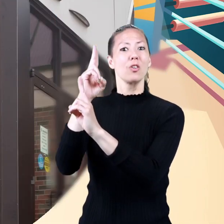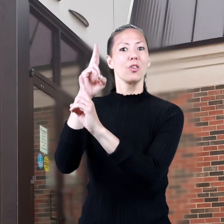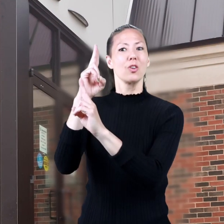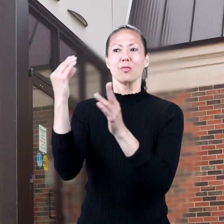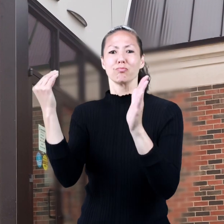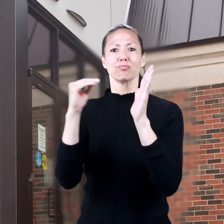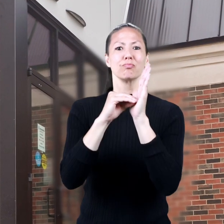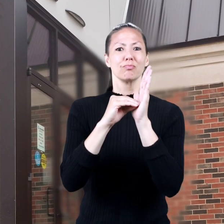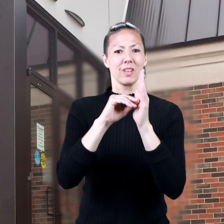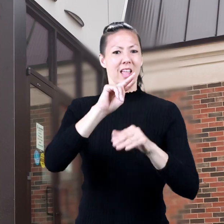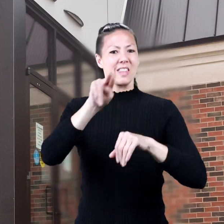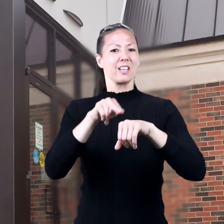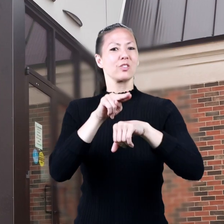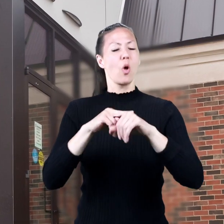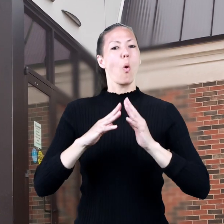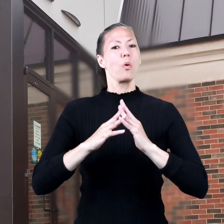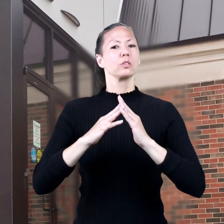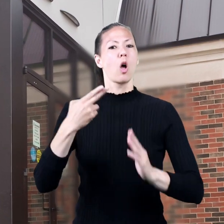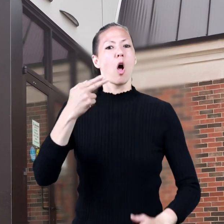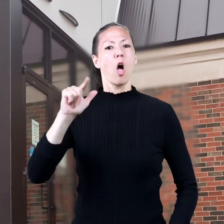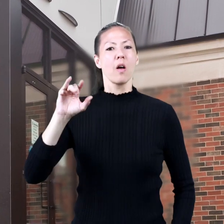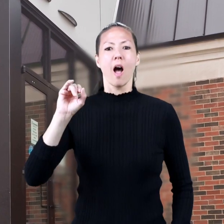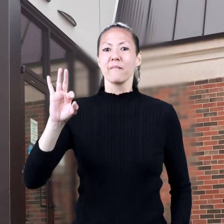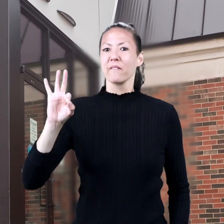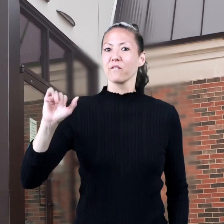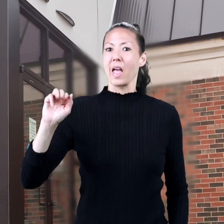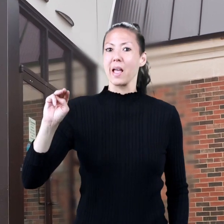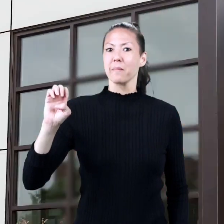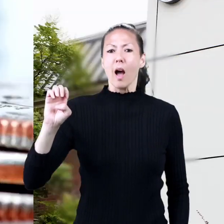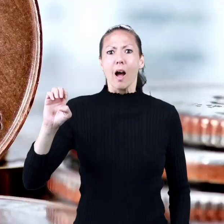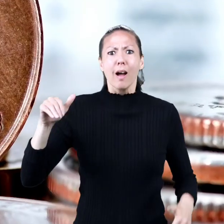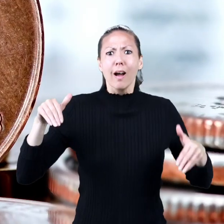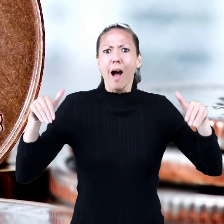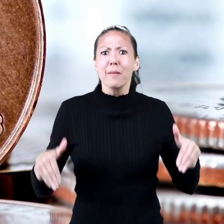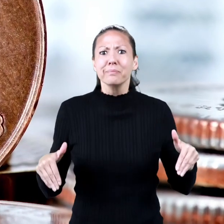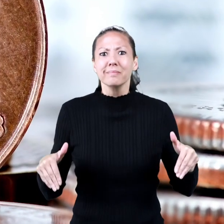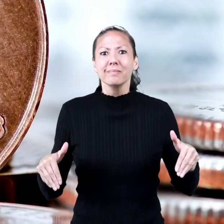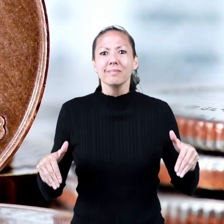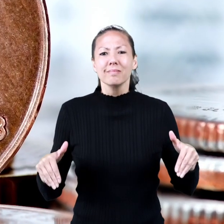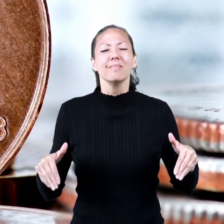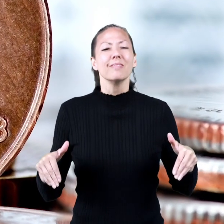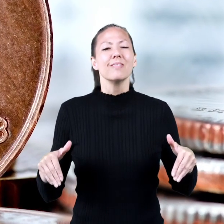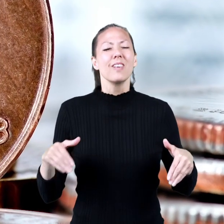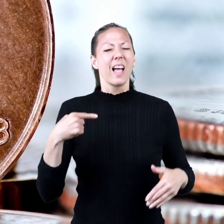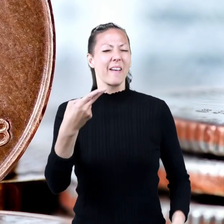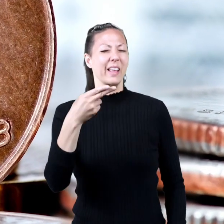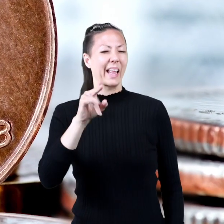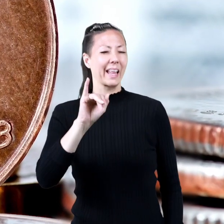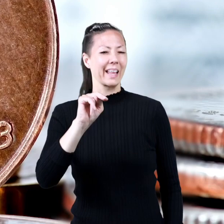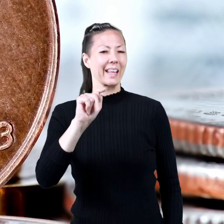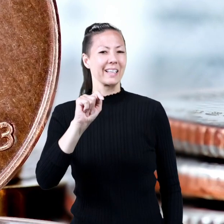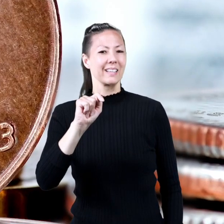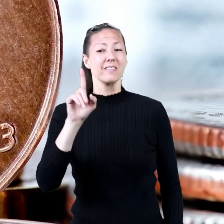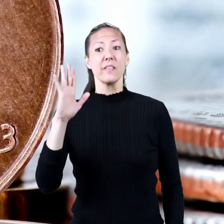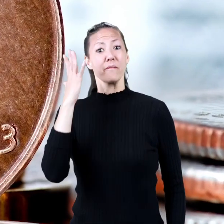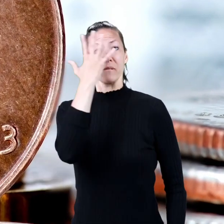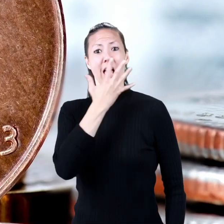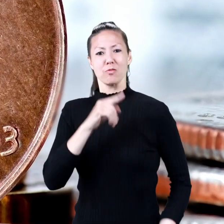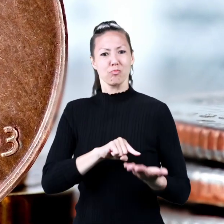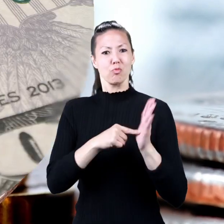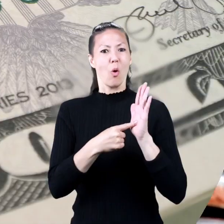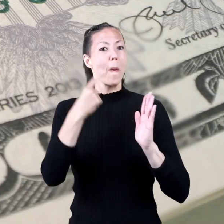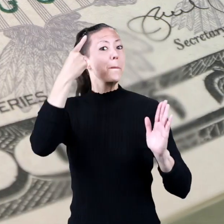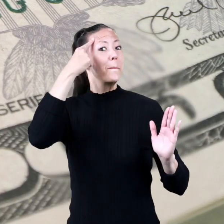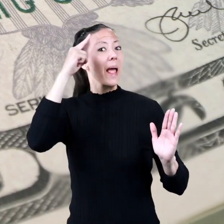honored at the National Wrestling Hall of Fame. Stumped? Here is one more hint. His face is on the